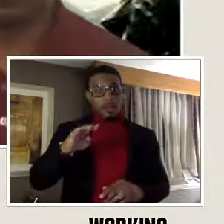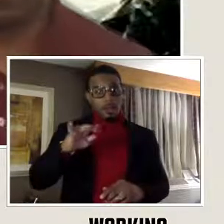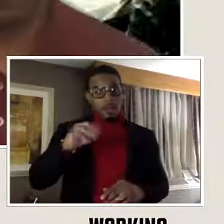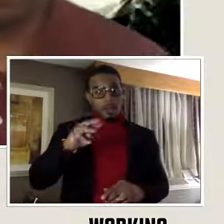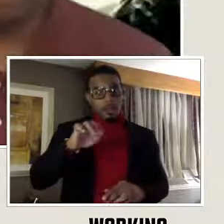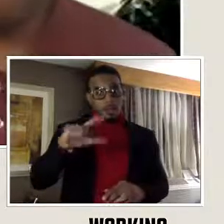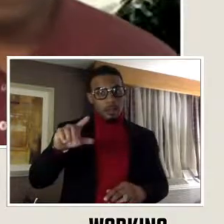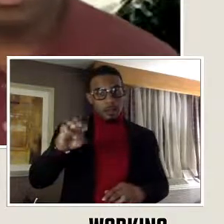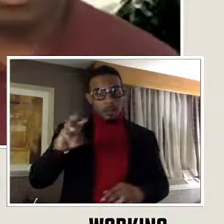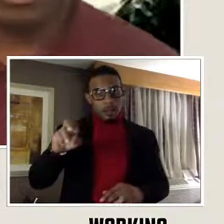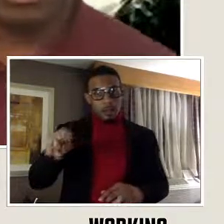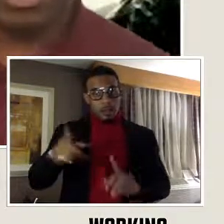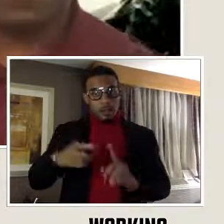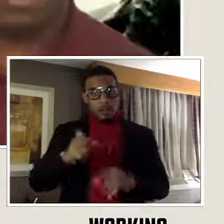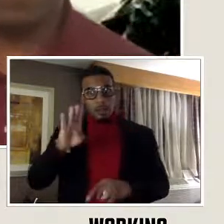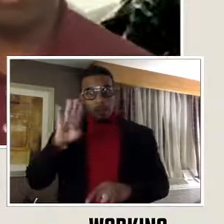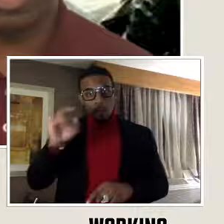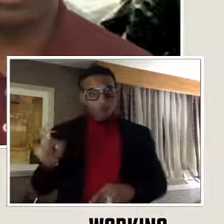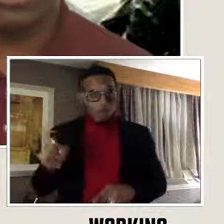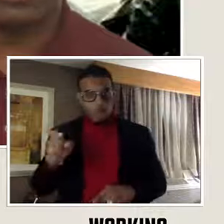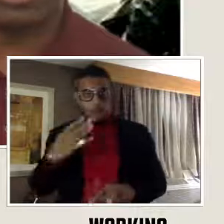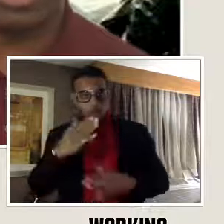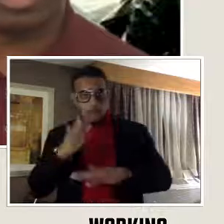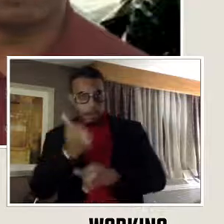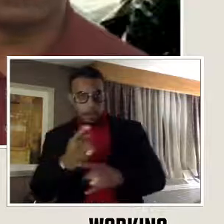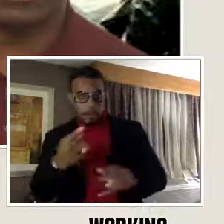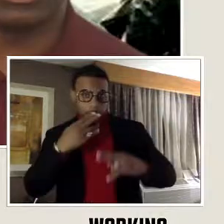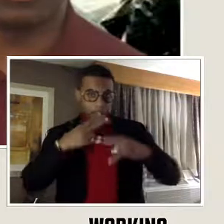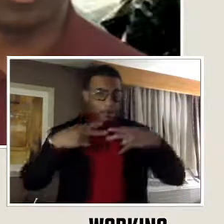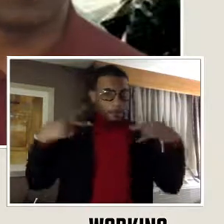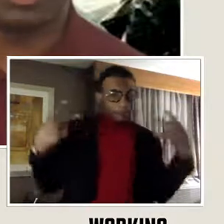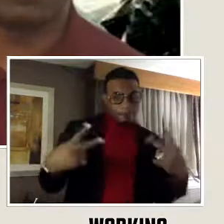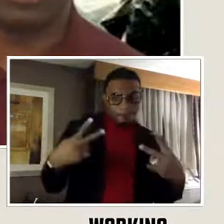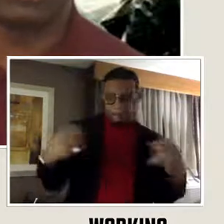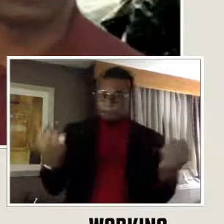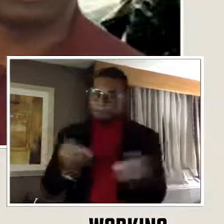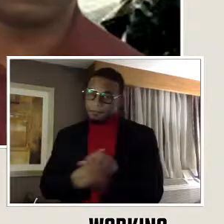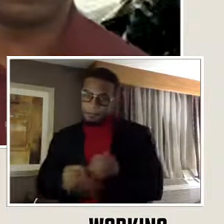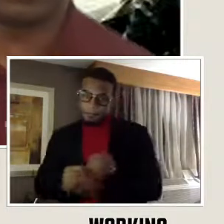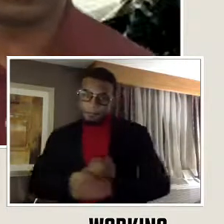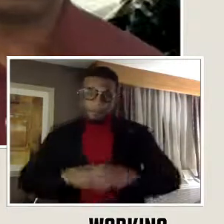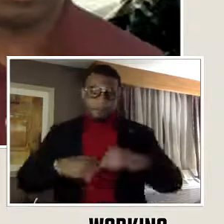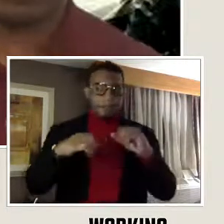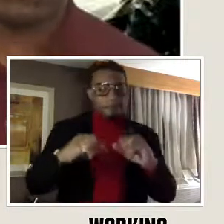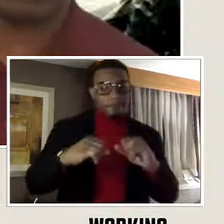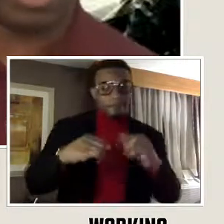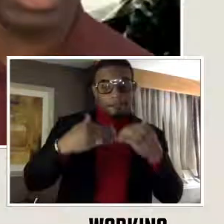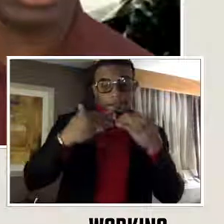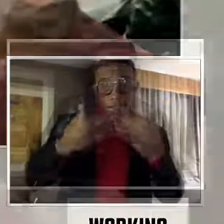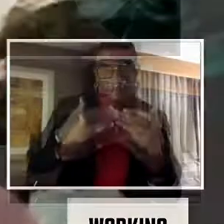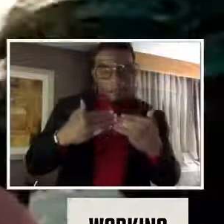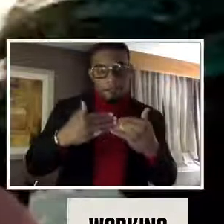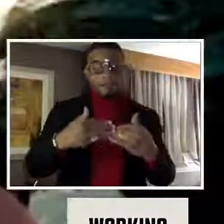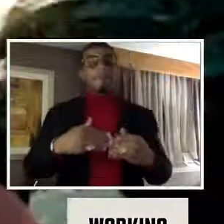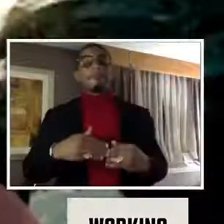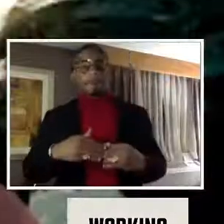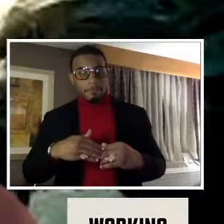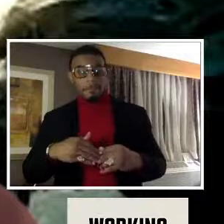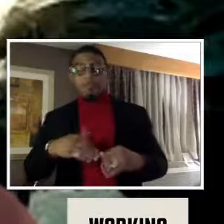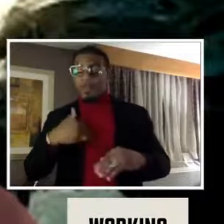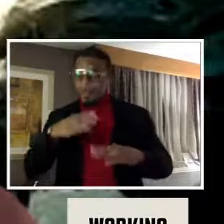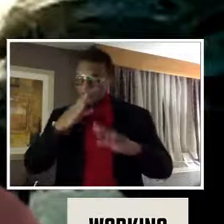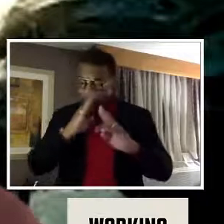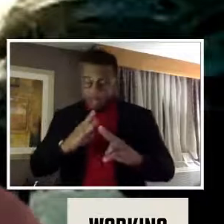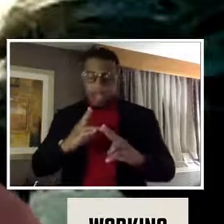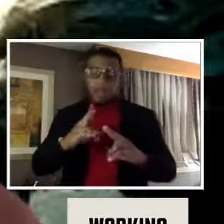Bowman. Good evening, everyone. Peace and love to you, Maurice. Peace and love to the Working Families Party. It's an honor